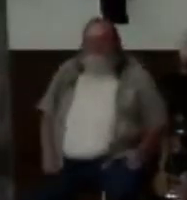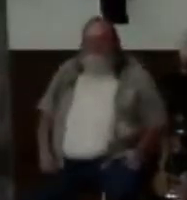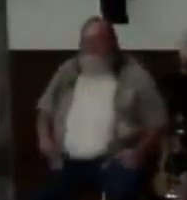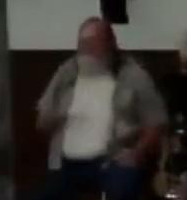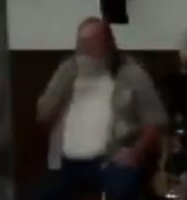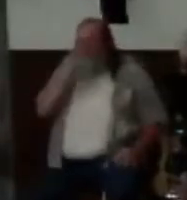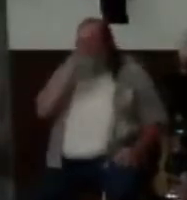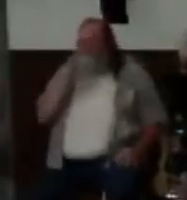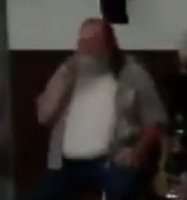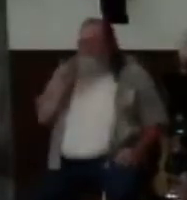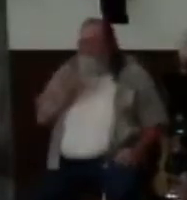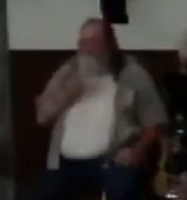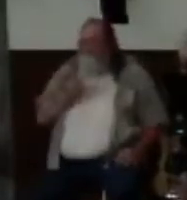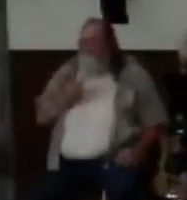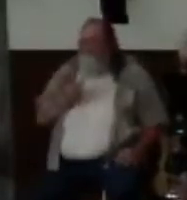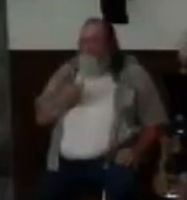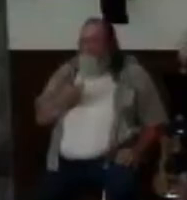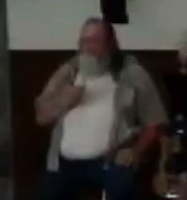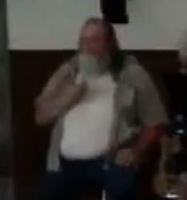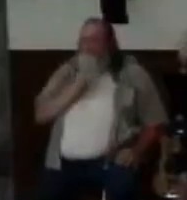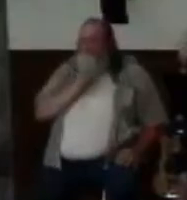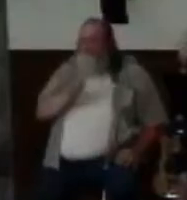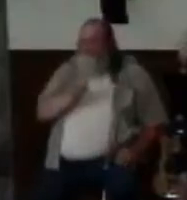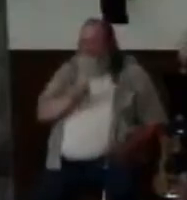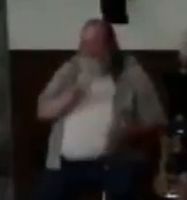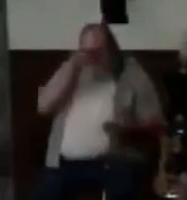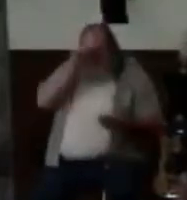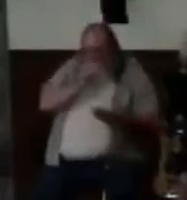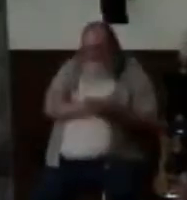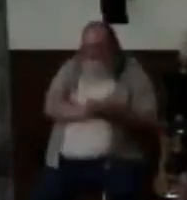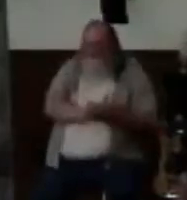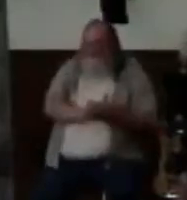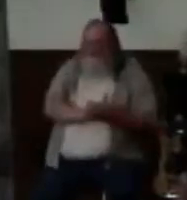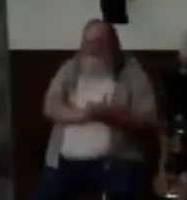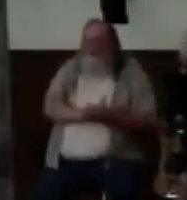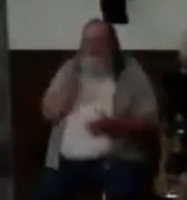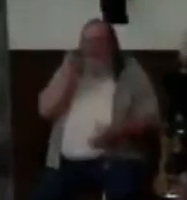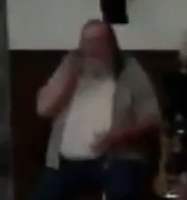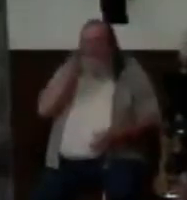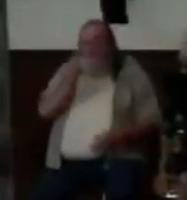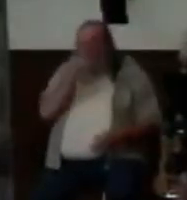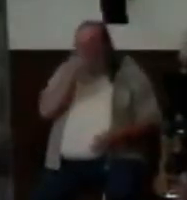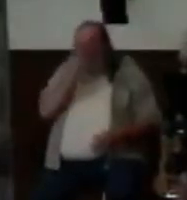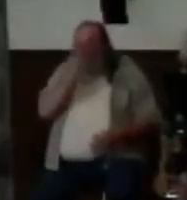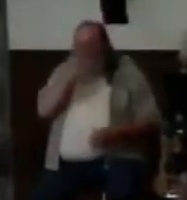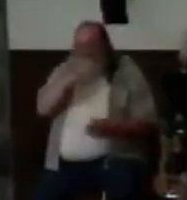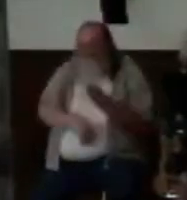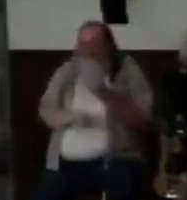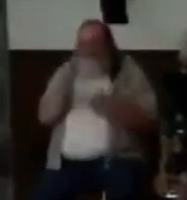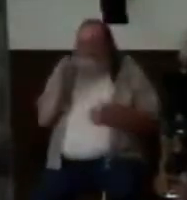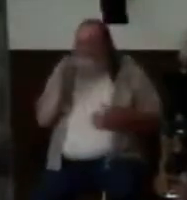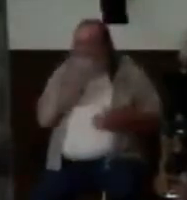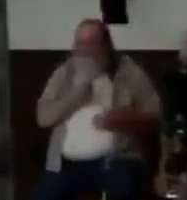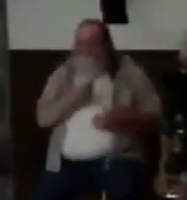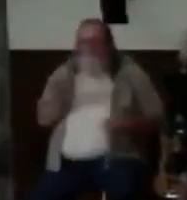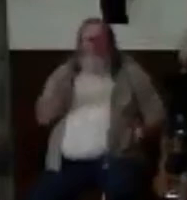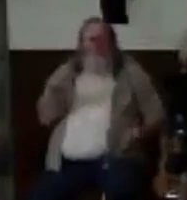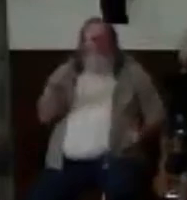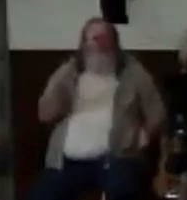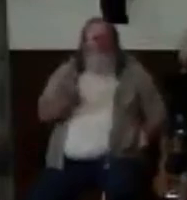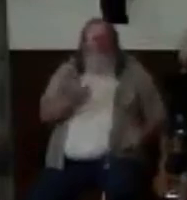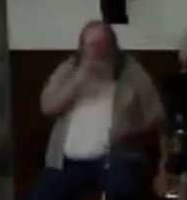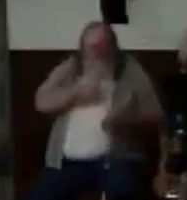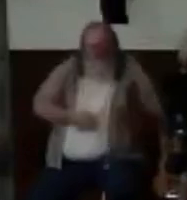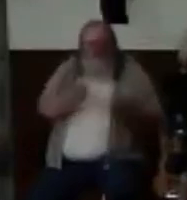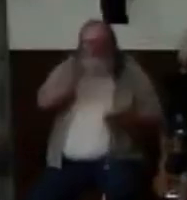they see in us. They'll say, whatever it is that you have, I want it. And